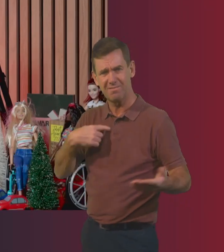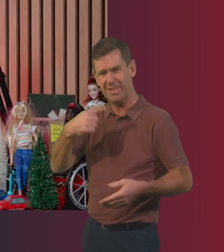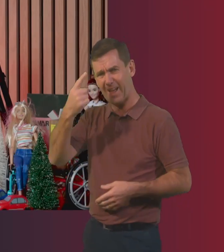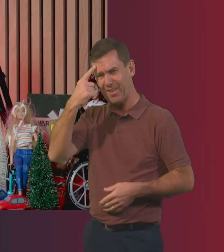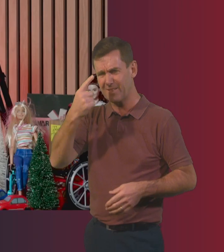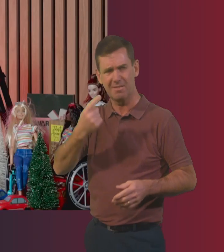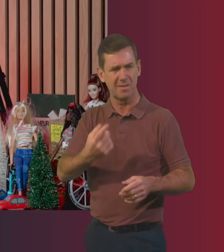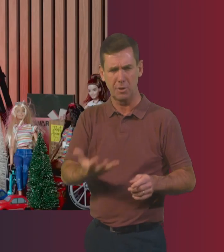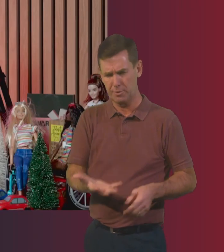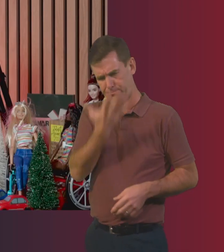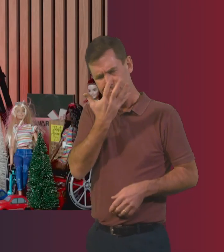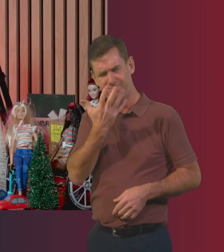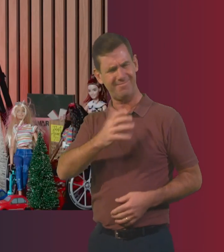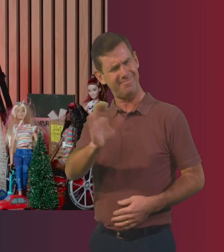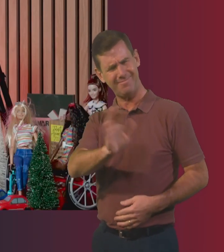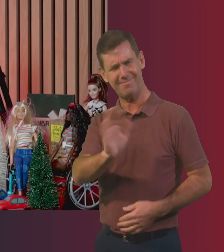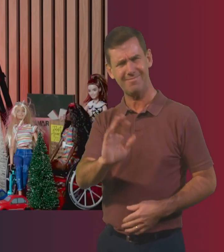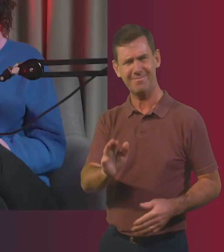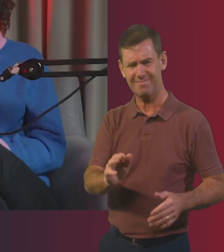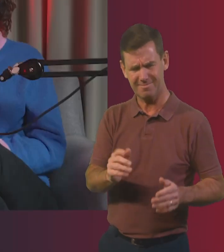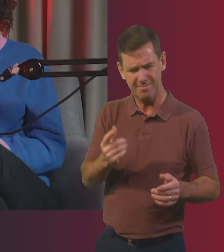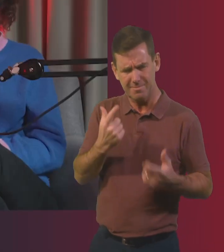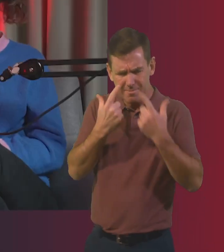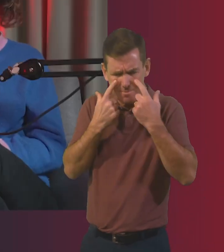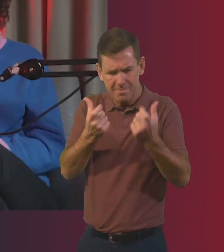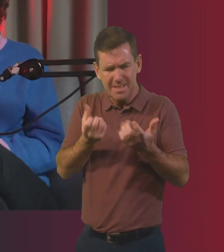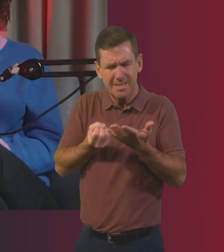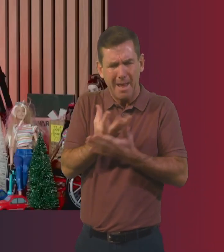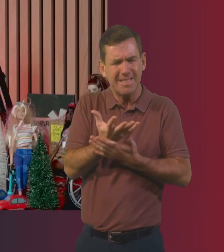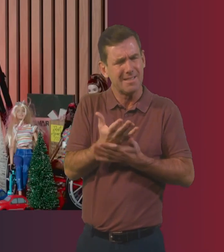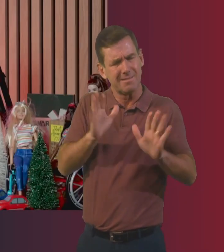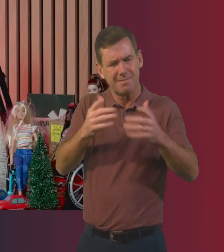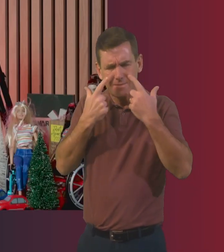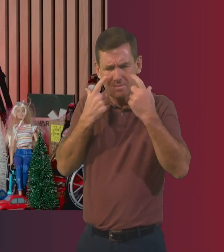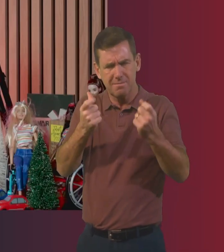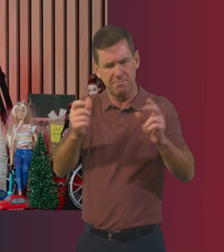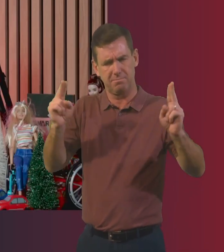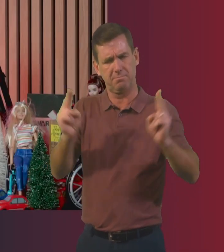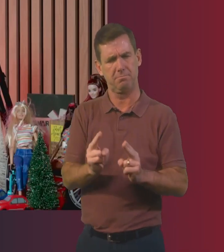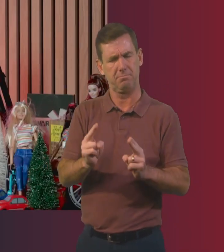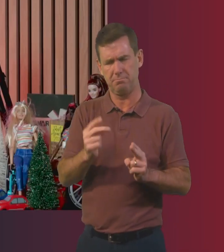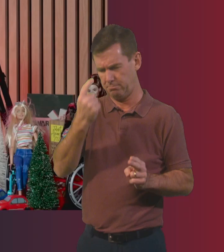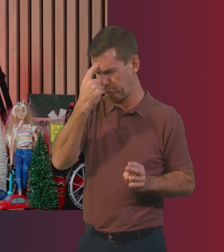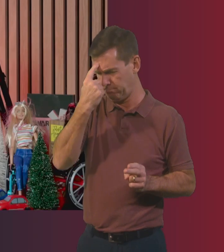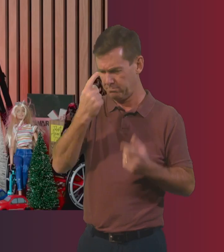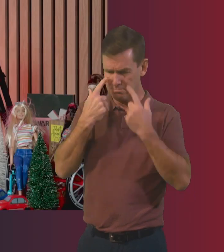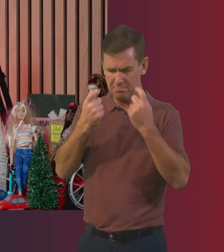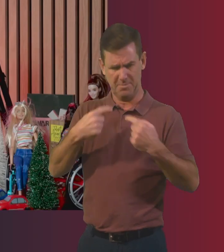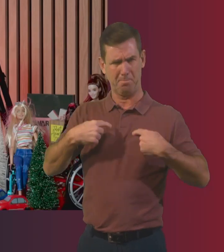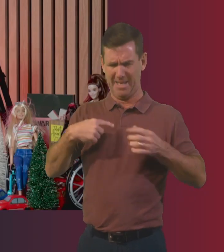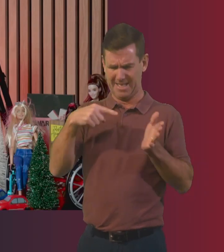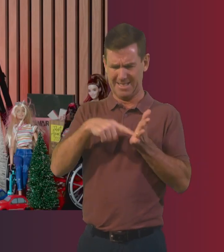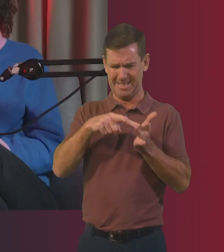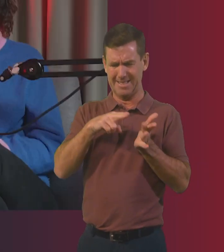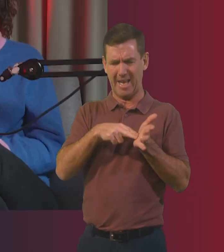shame around, kind of being thrifty. Theme of today, being a bit more conscientious. I've got so many tins and it's great, particularly